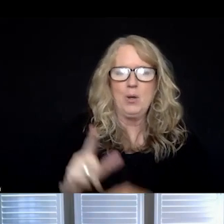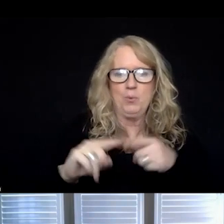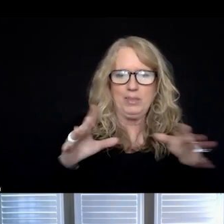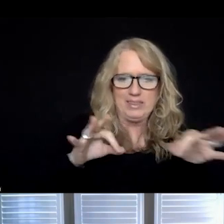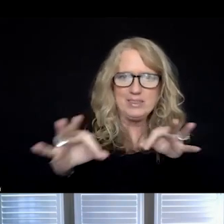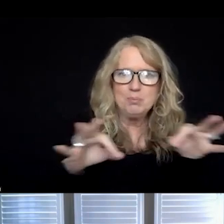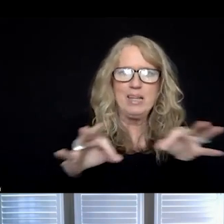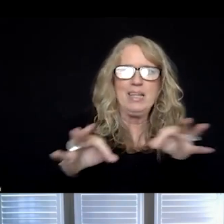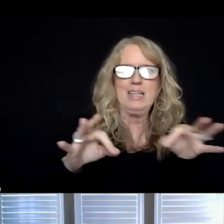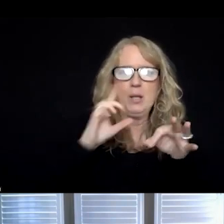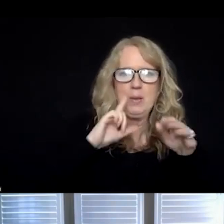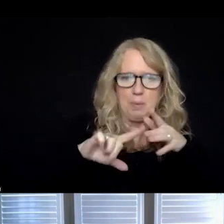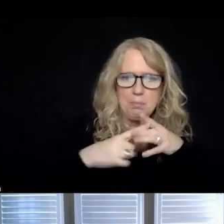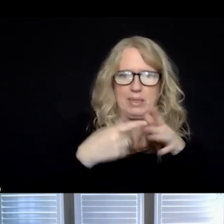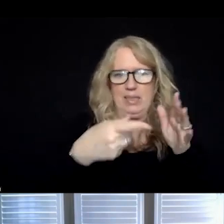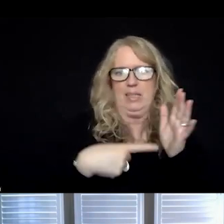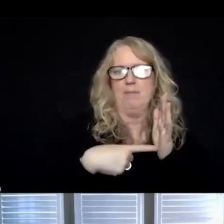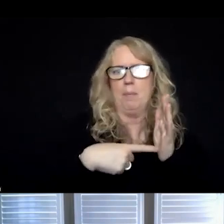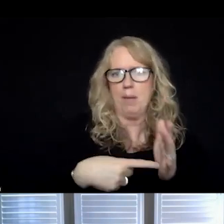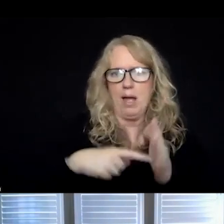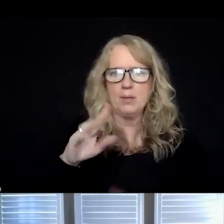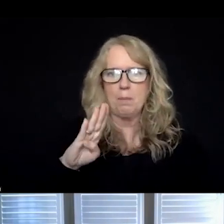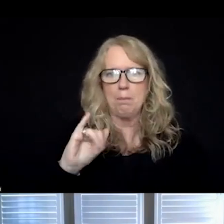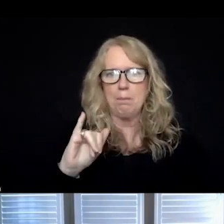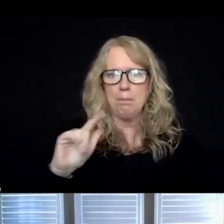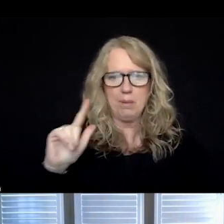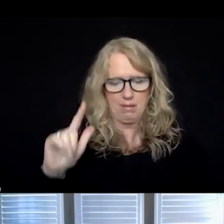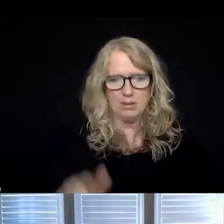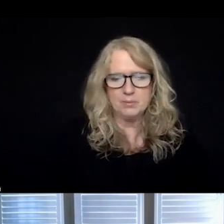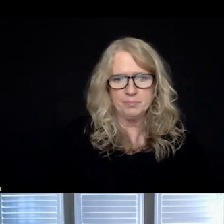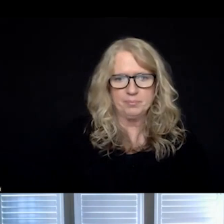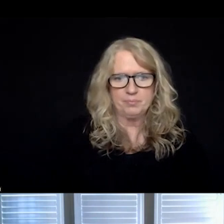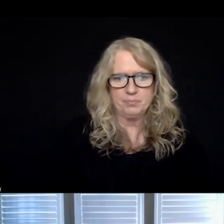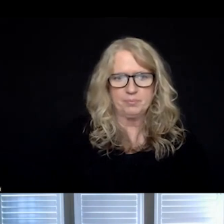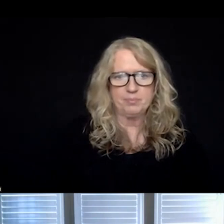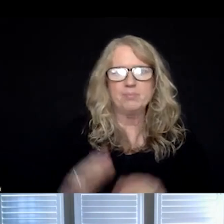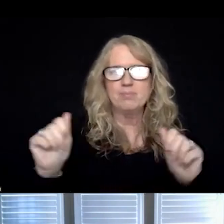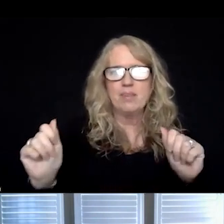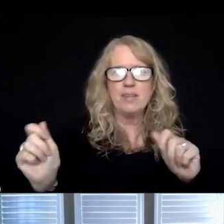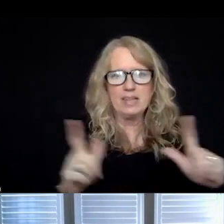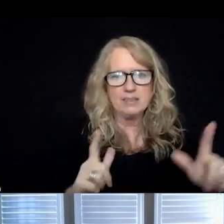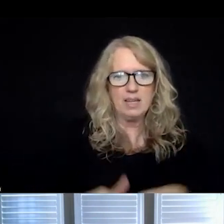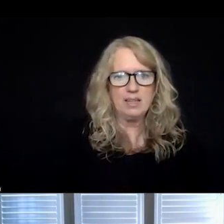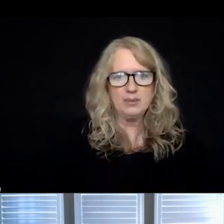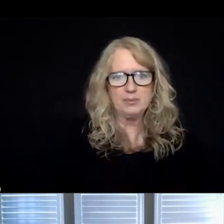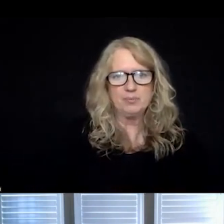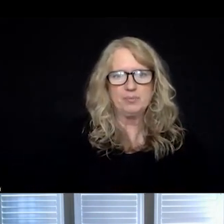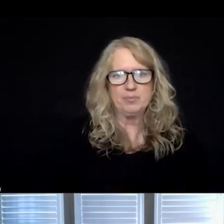the beginnings of the model bill. And so if I could have the next slide, please.